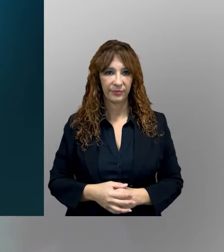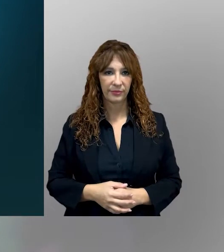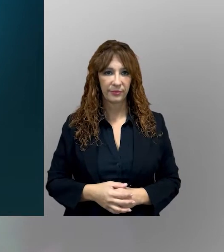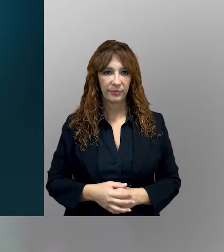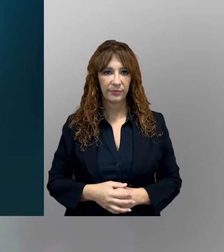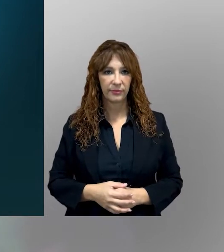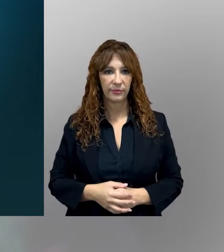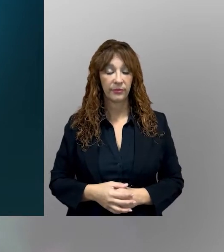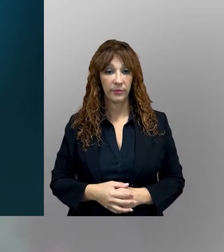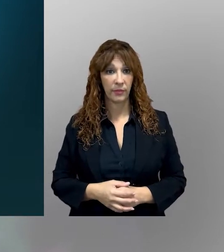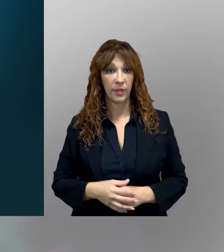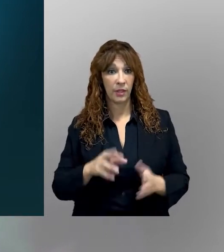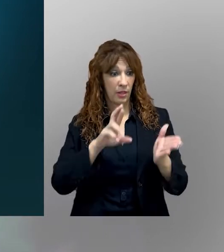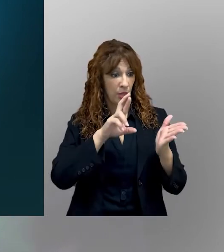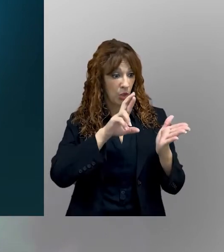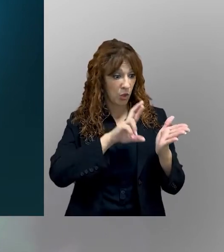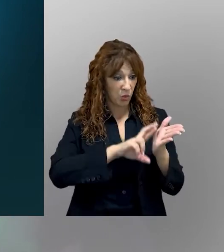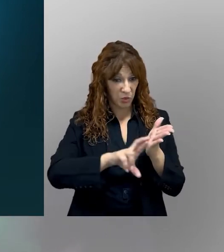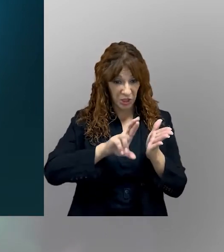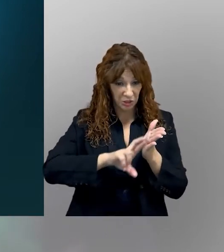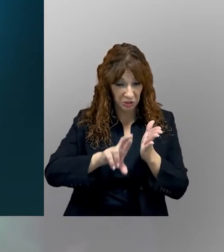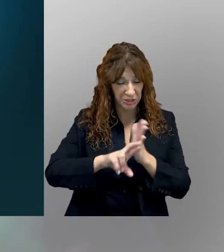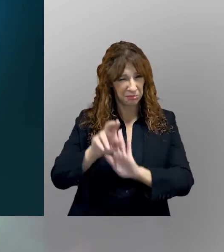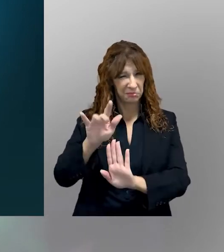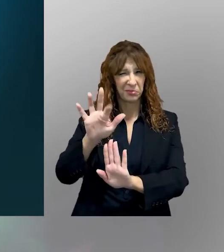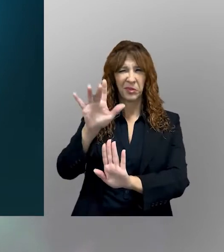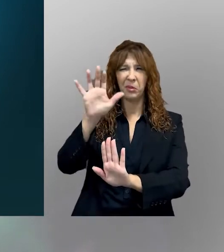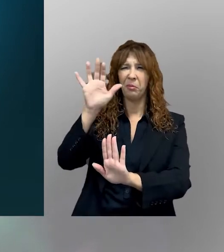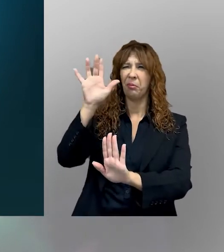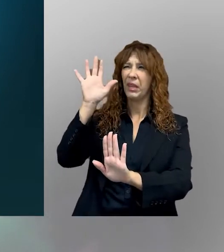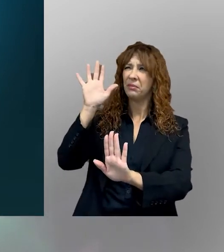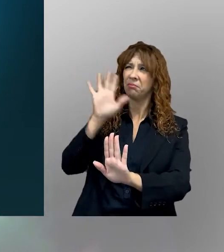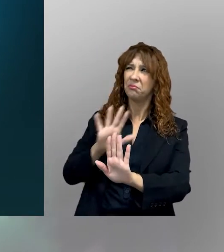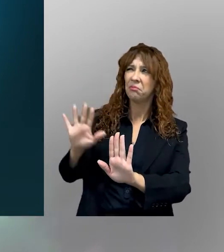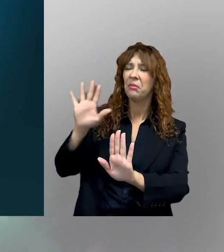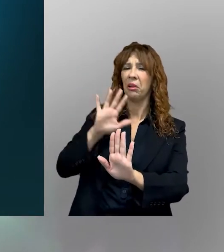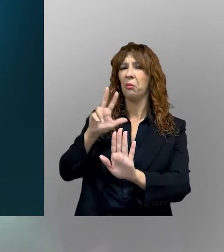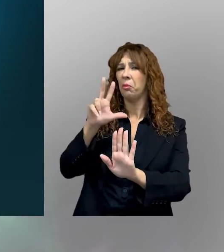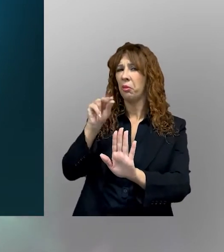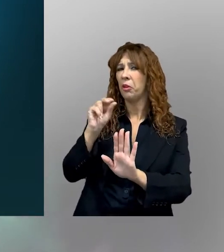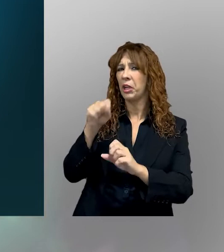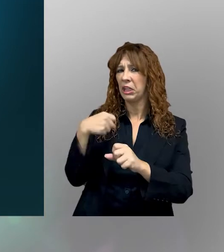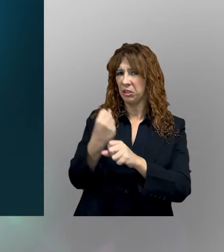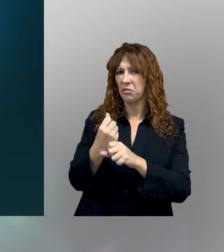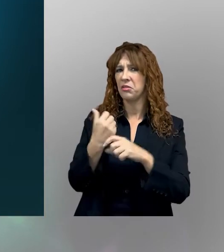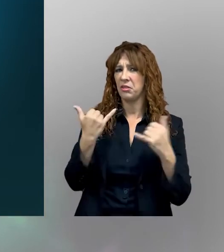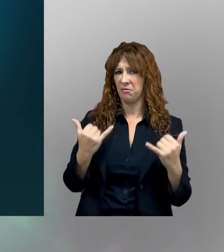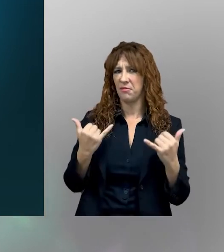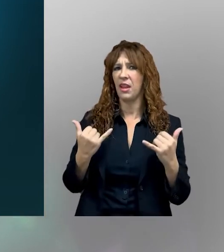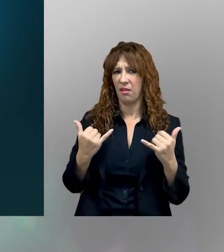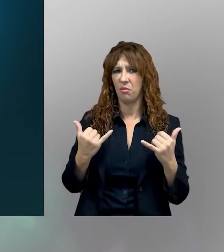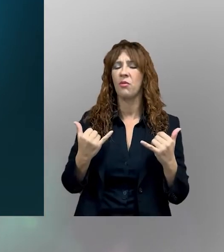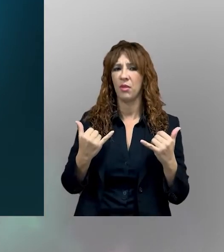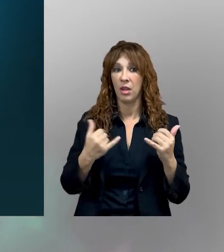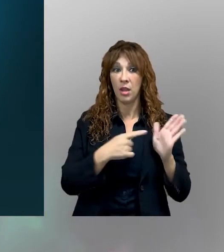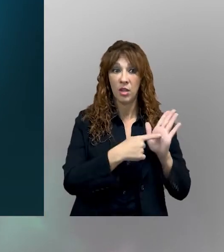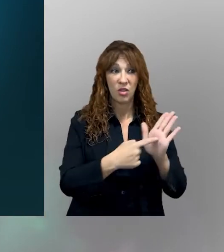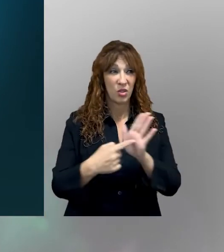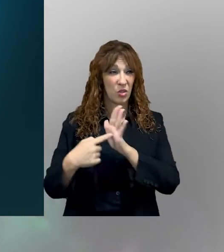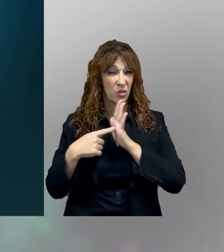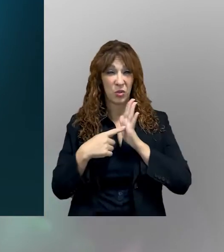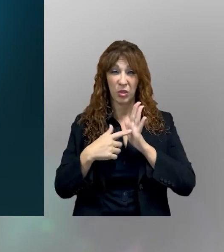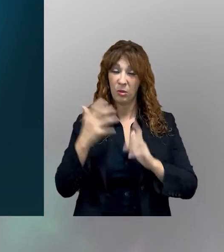excerpts. The research, it goes back probably 30 years now, demonstrating